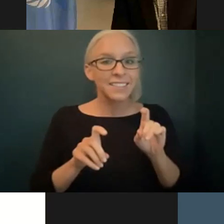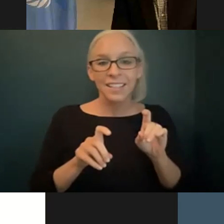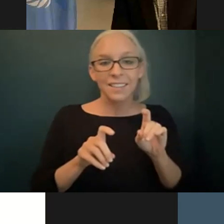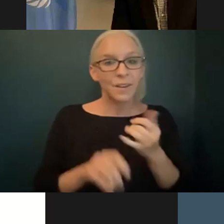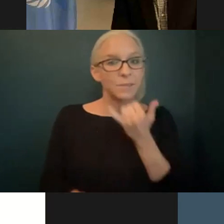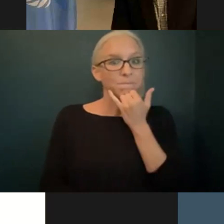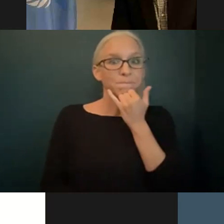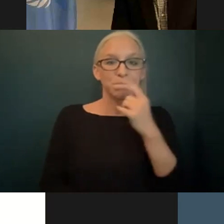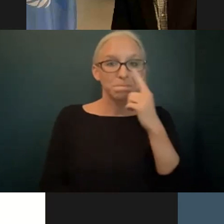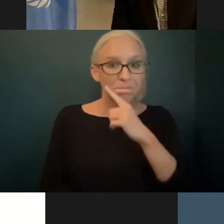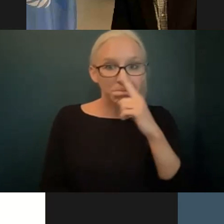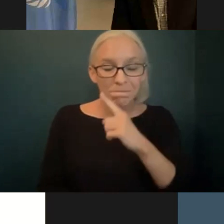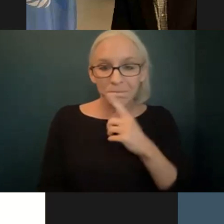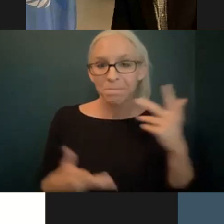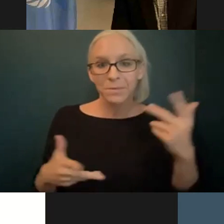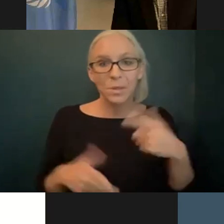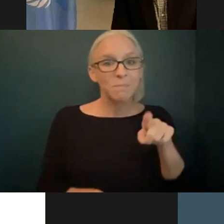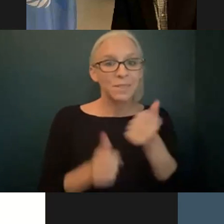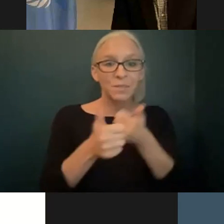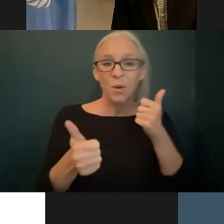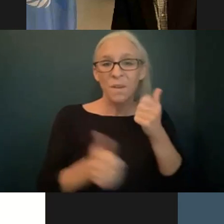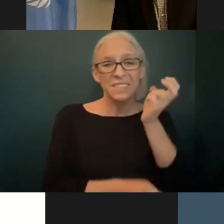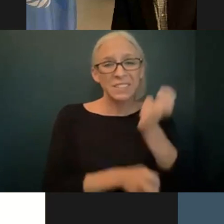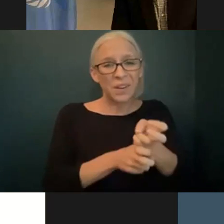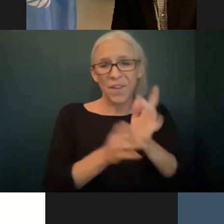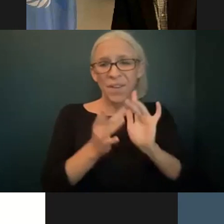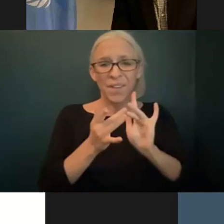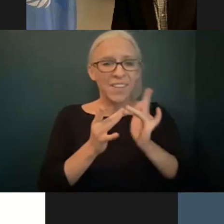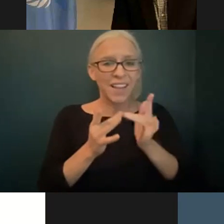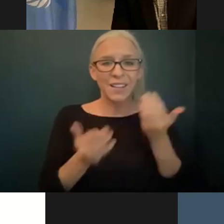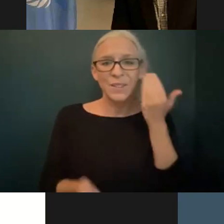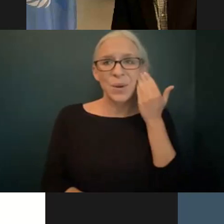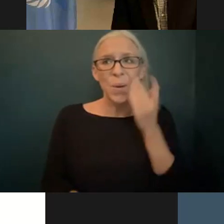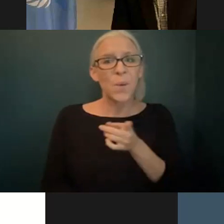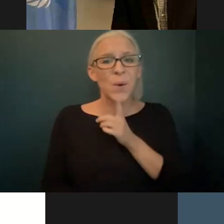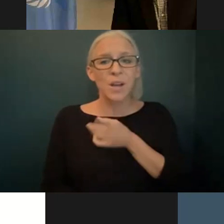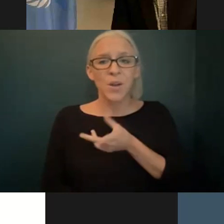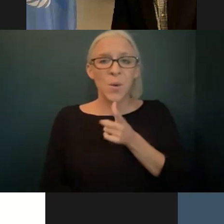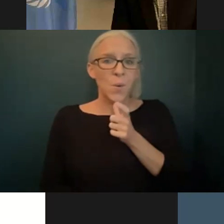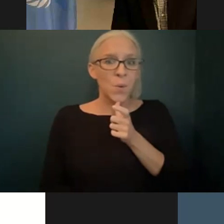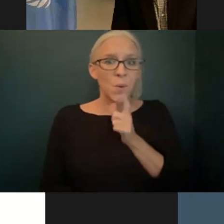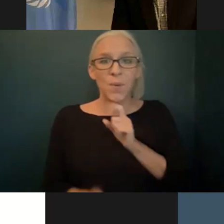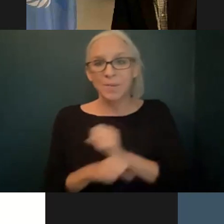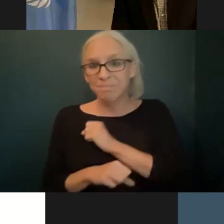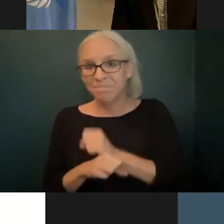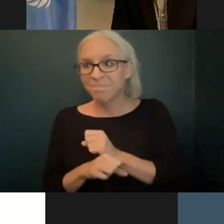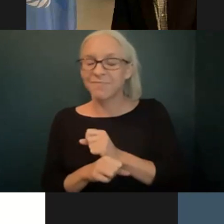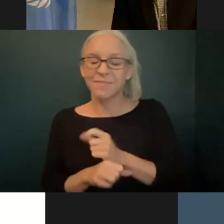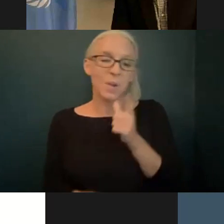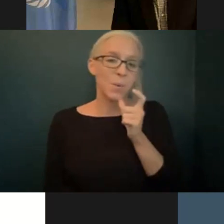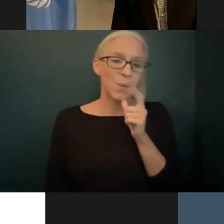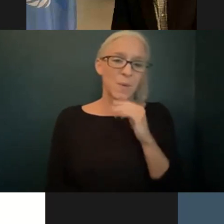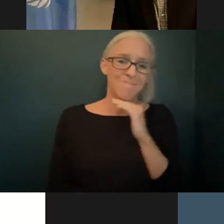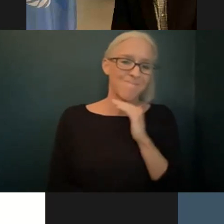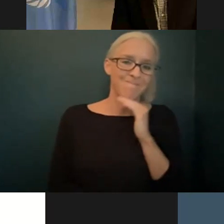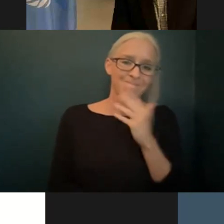And so you have to avoid a lot. I mean, it's just hard, you know, to know who's true and who's just taking advantage of this situation. But generally you buy it at one